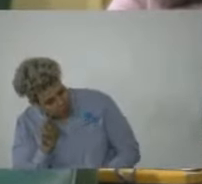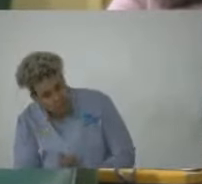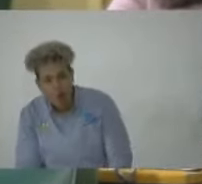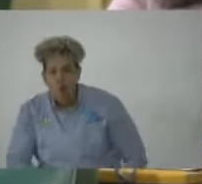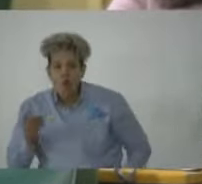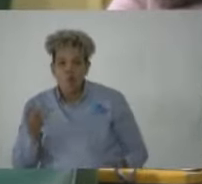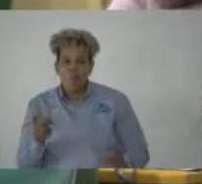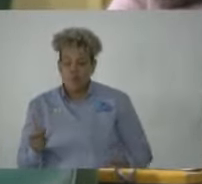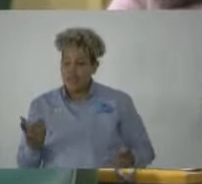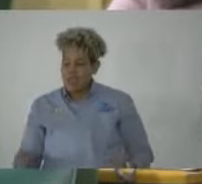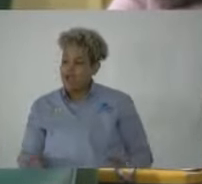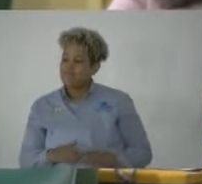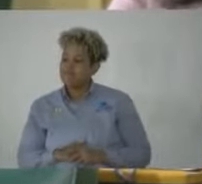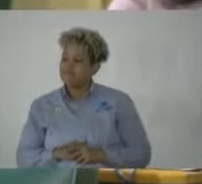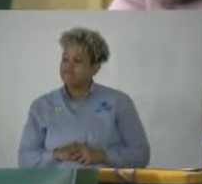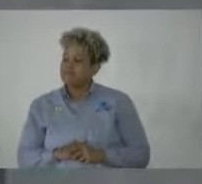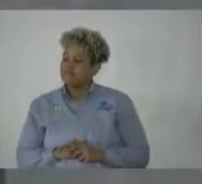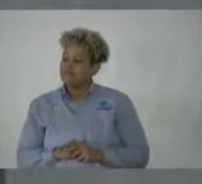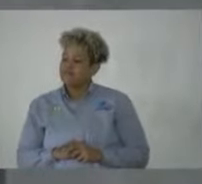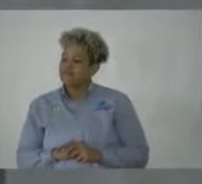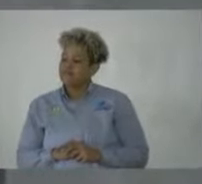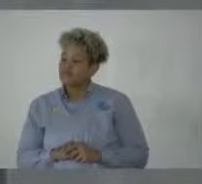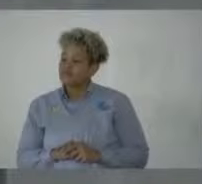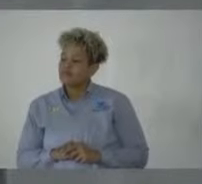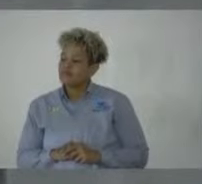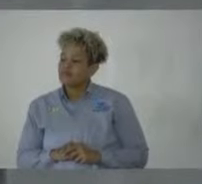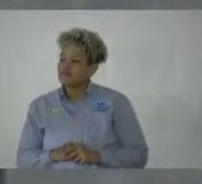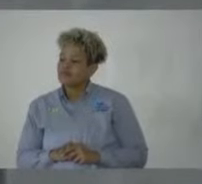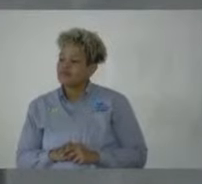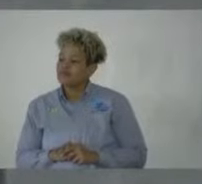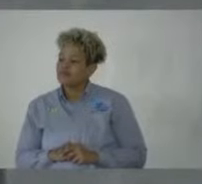quickly complied. No, don't, okay.